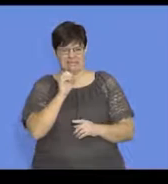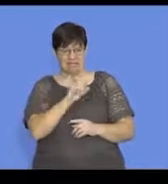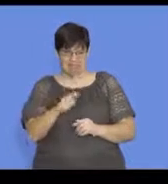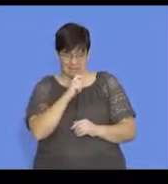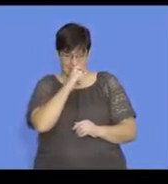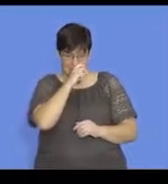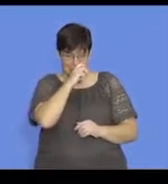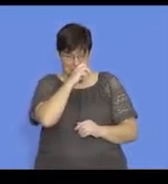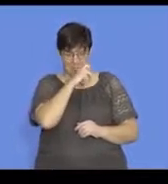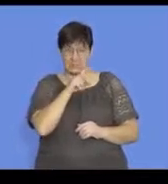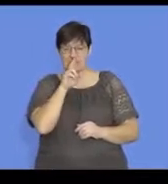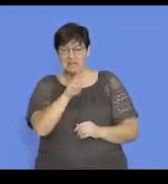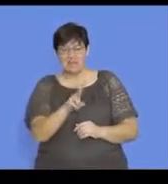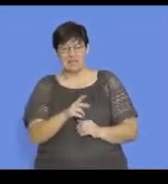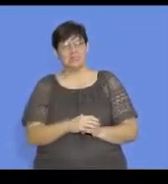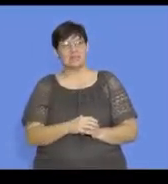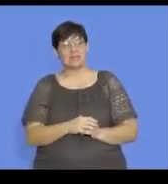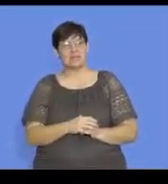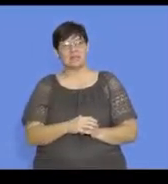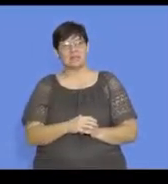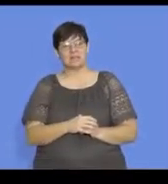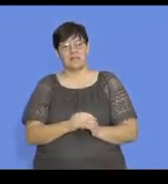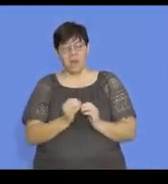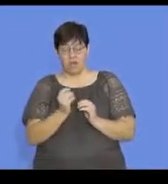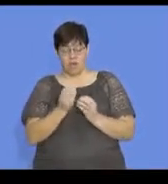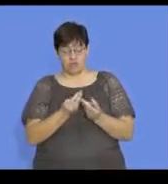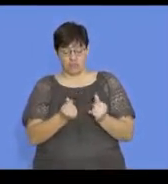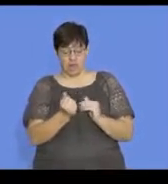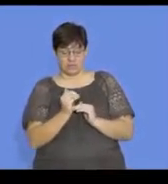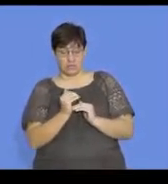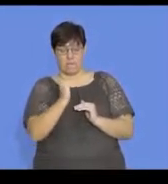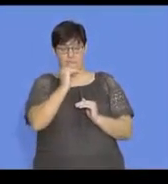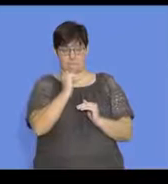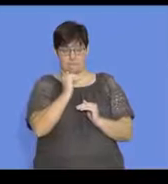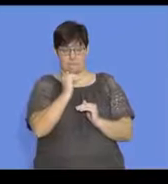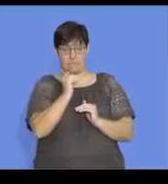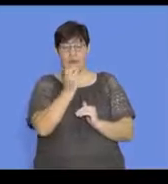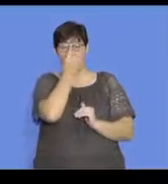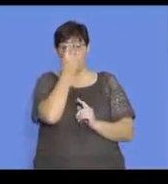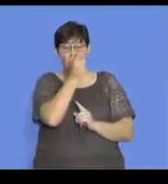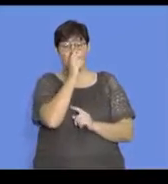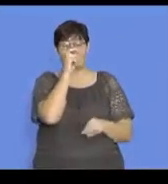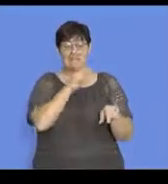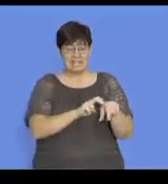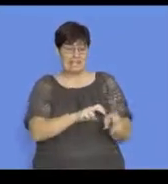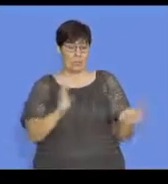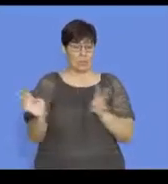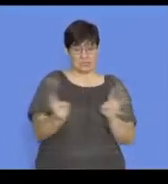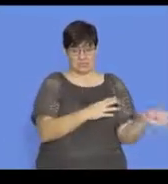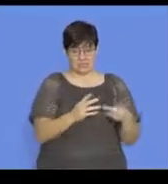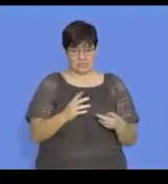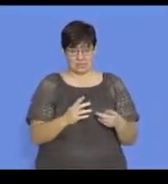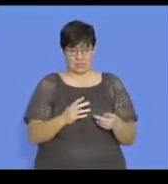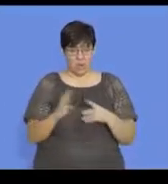and it's usually above the ground. Because what do they need? Flowers need the wind. Wind doesn't happen low.